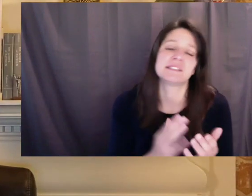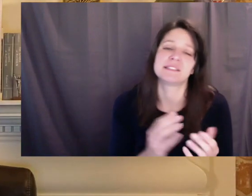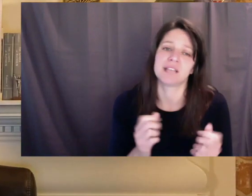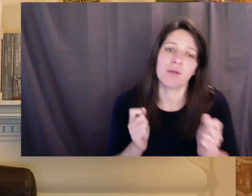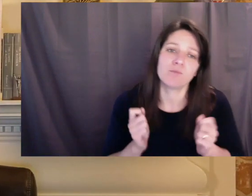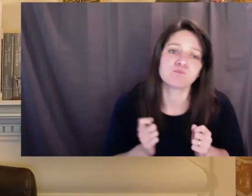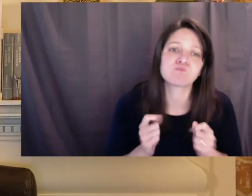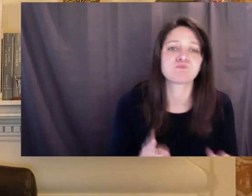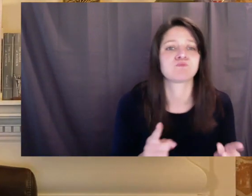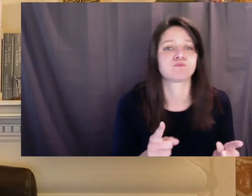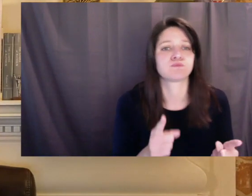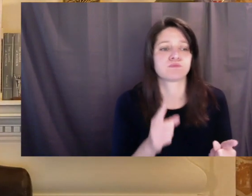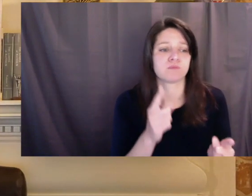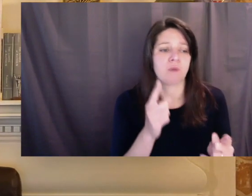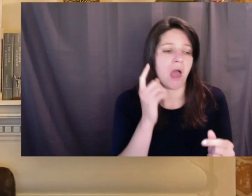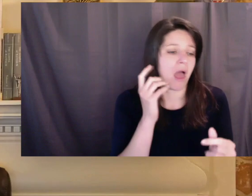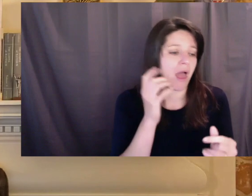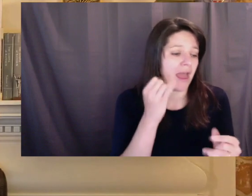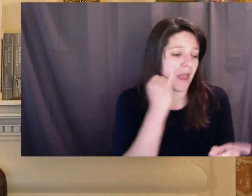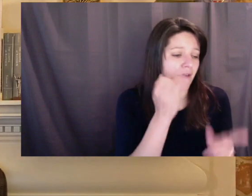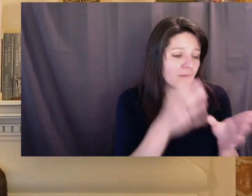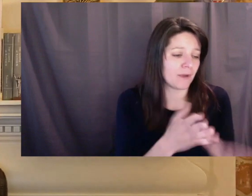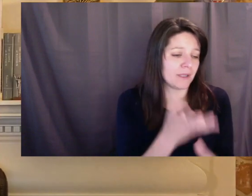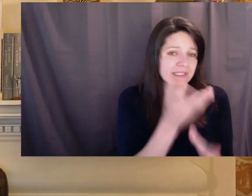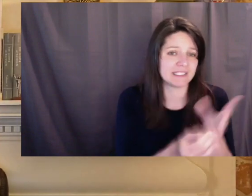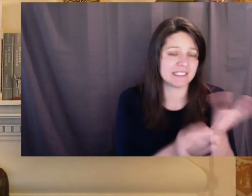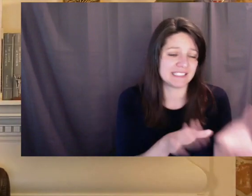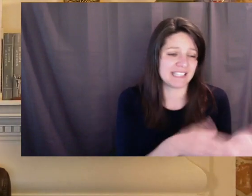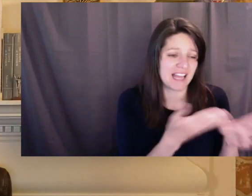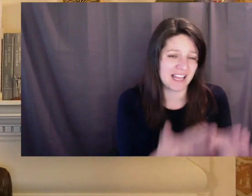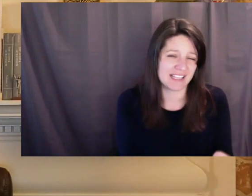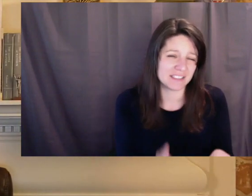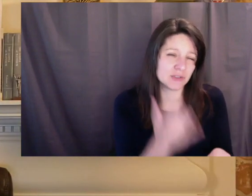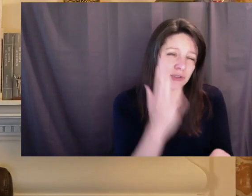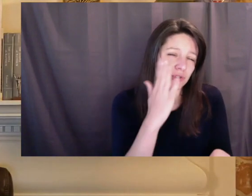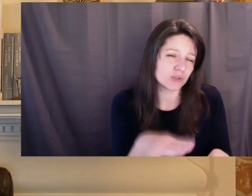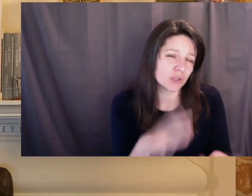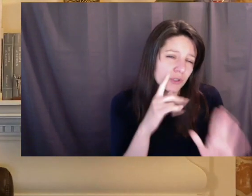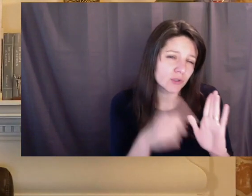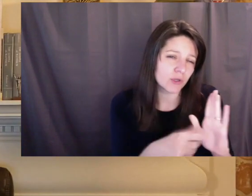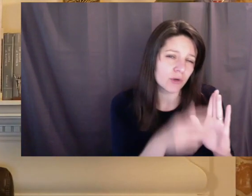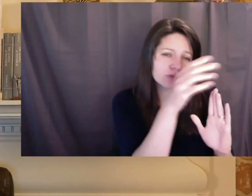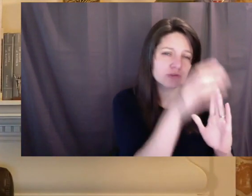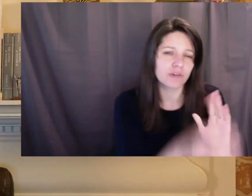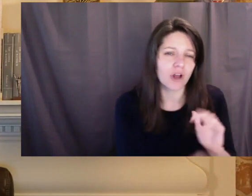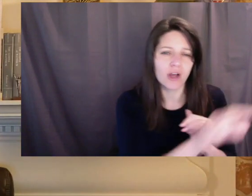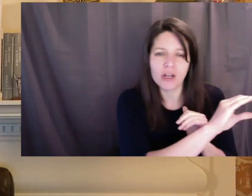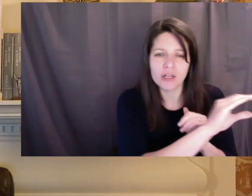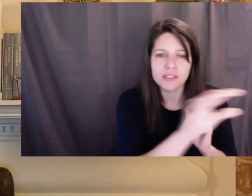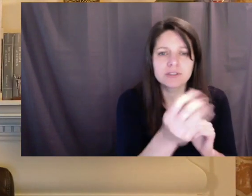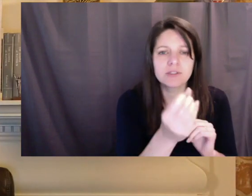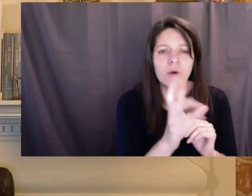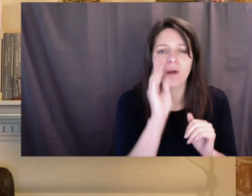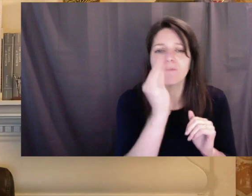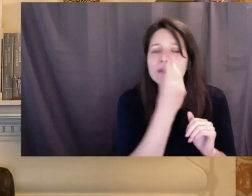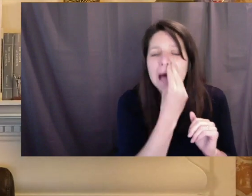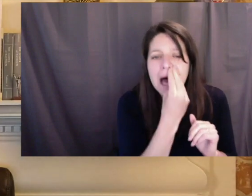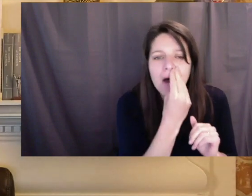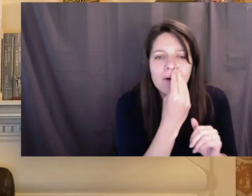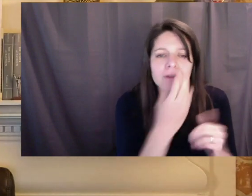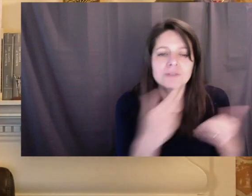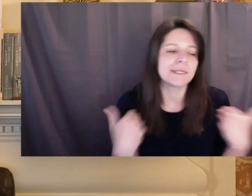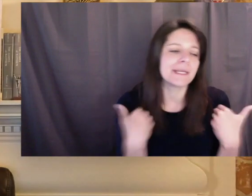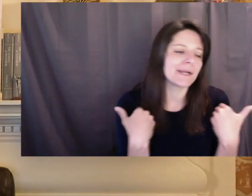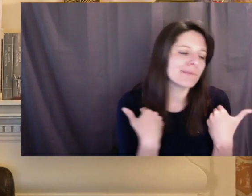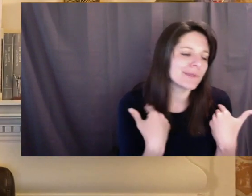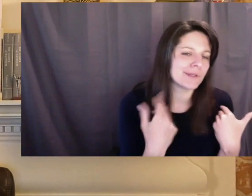Some spring up organically, like those that take root at the site where a life was lost. Sometimes you'll see a cross or